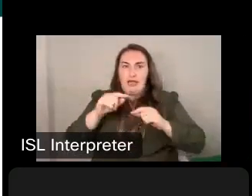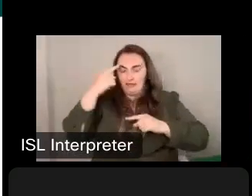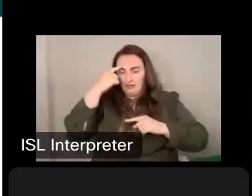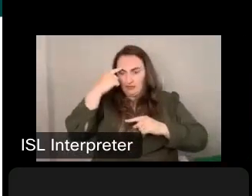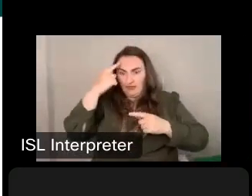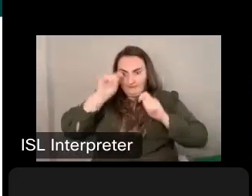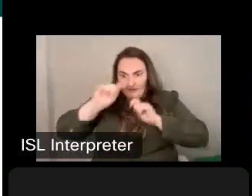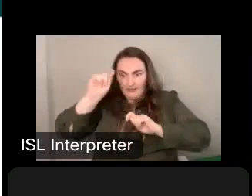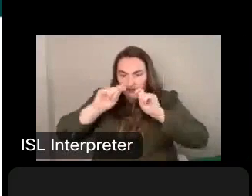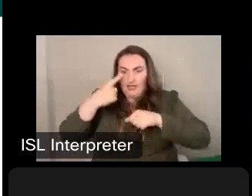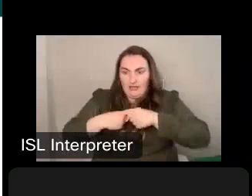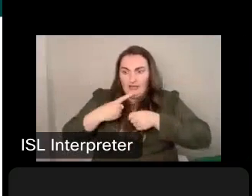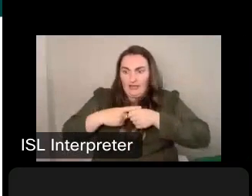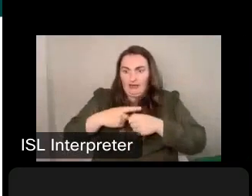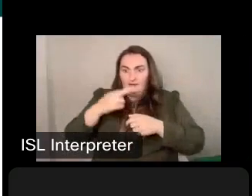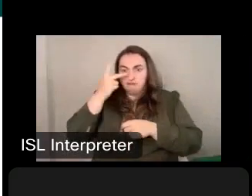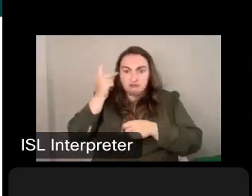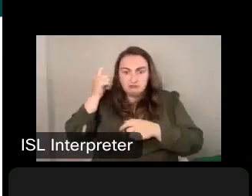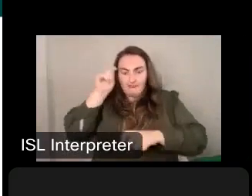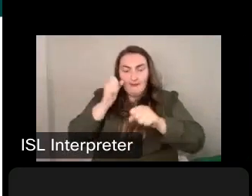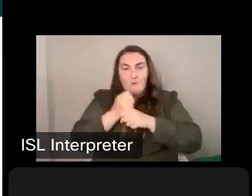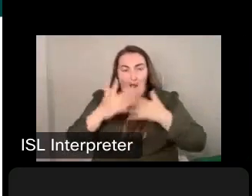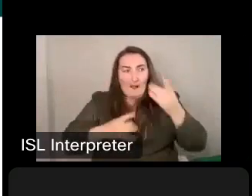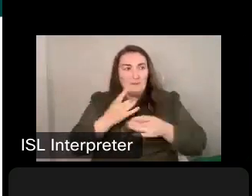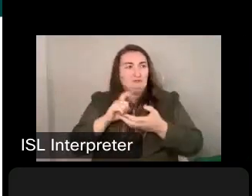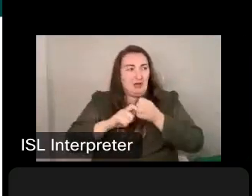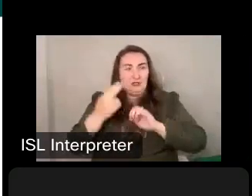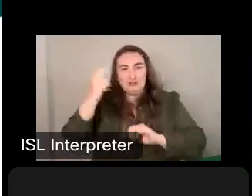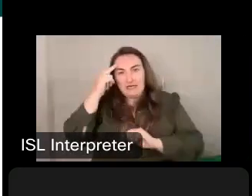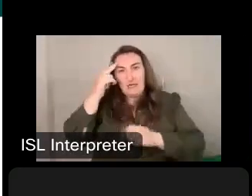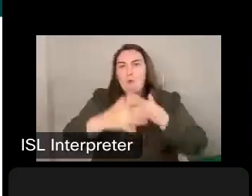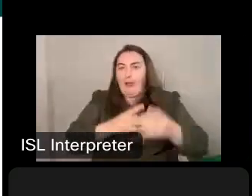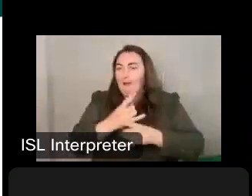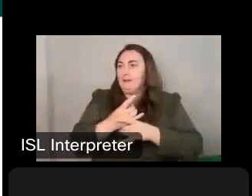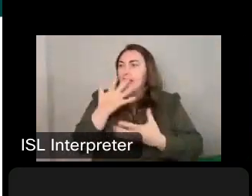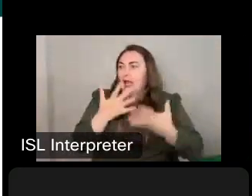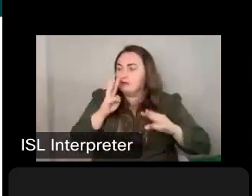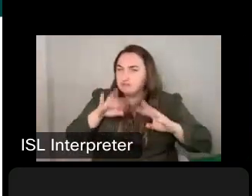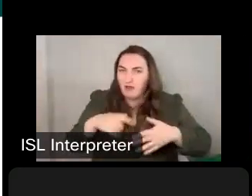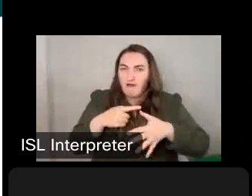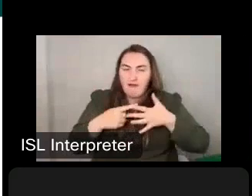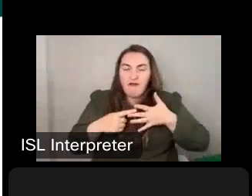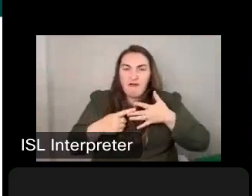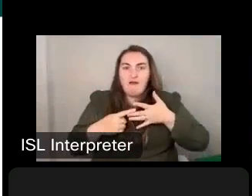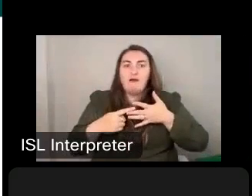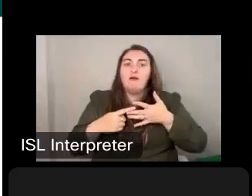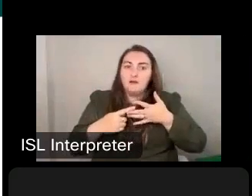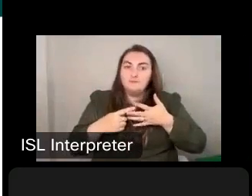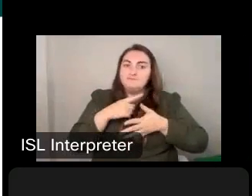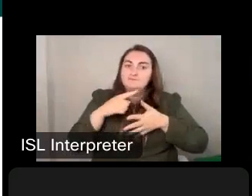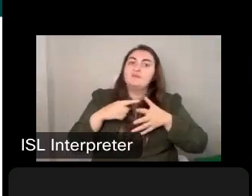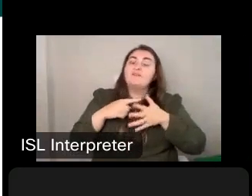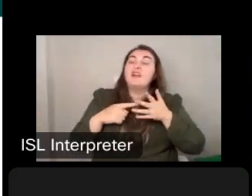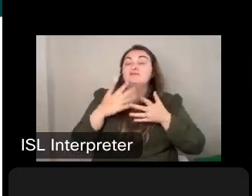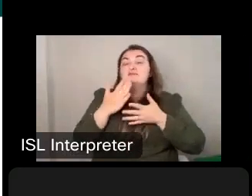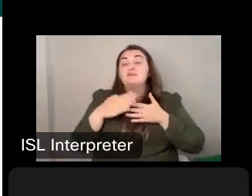again and reflect on what happened and try and understand what happened. Then in some instances, in